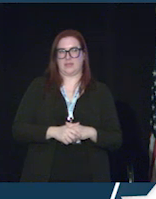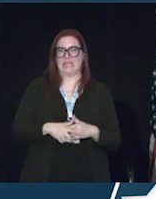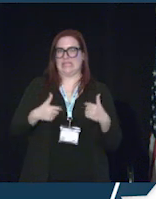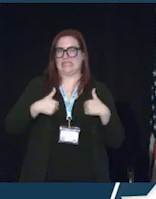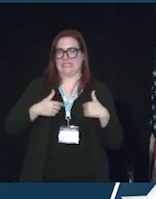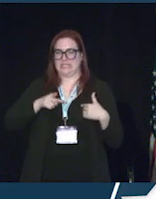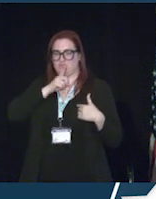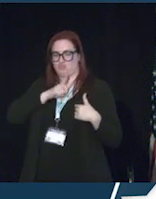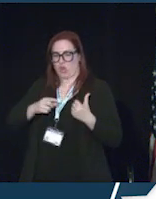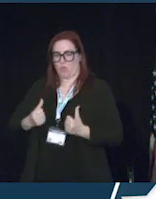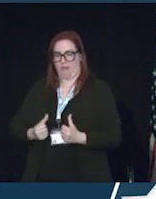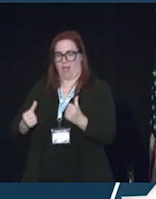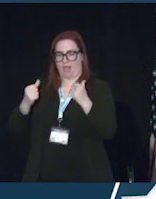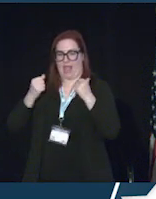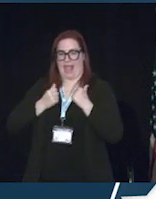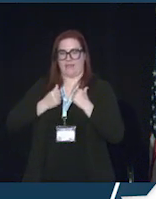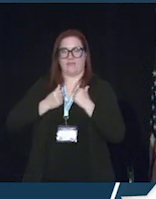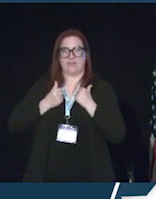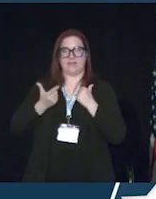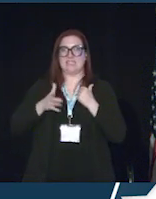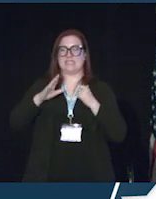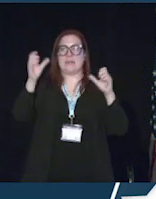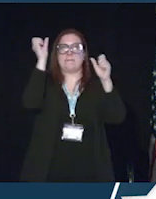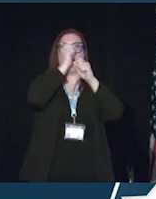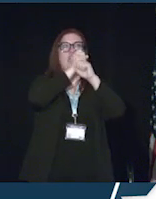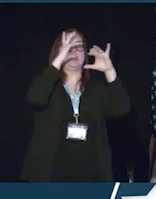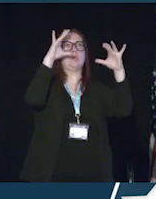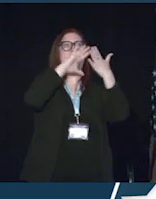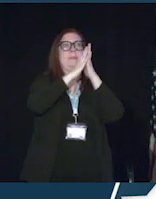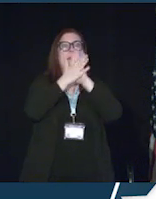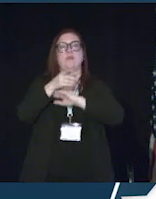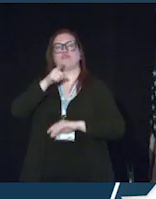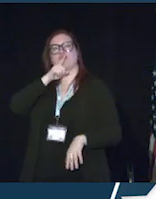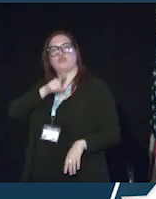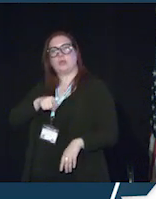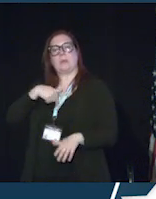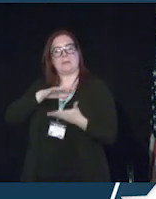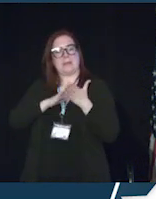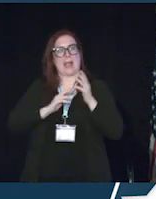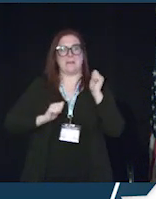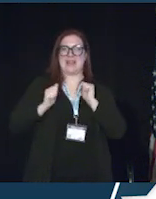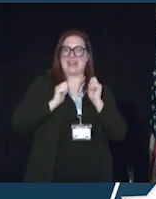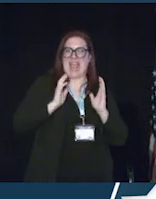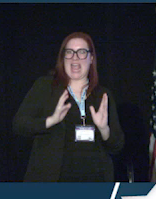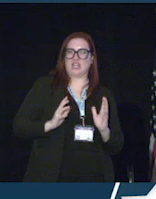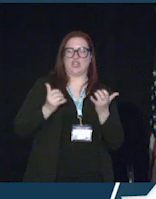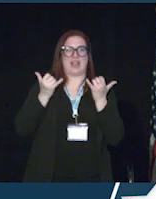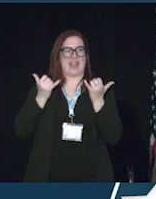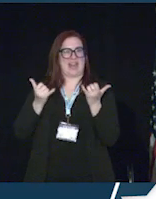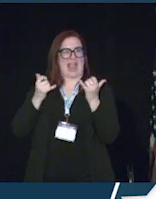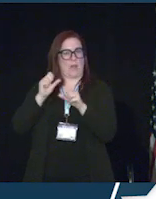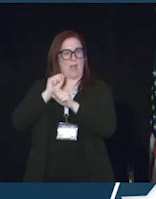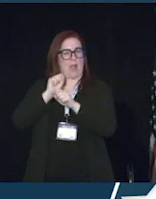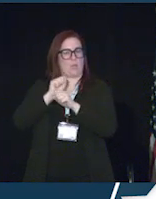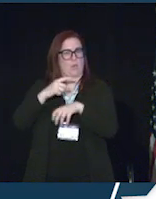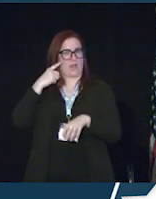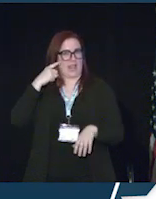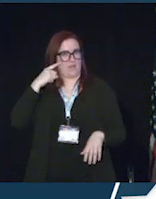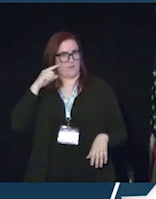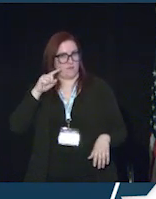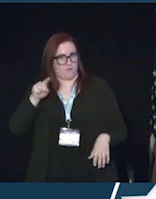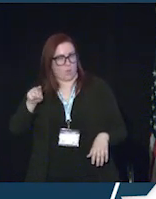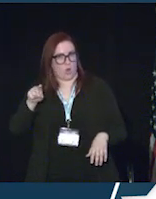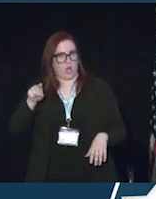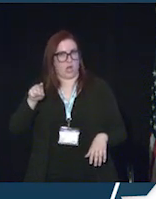reality of my dream to be a regular actor, and now I have been starting right now for